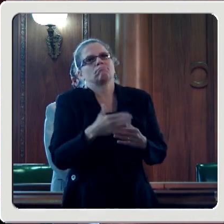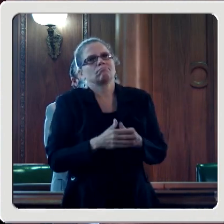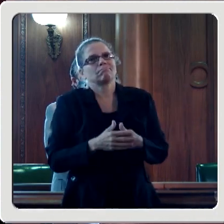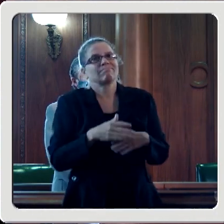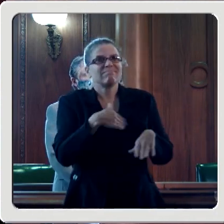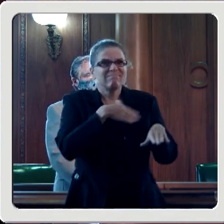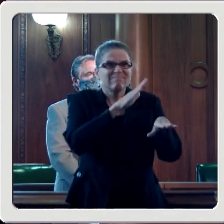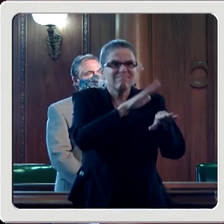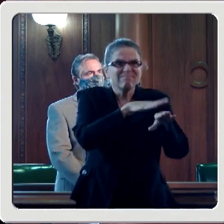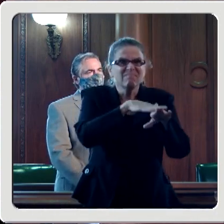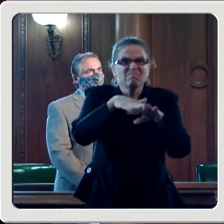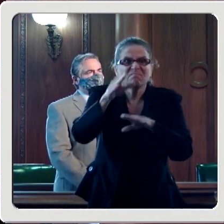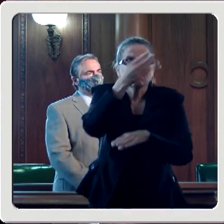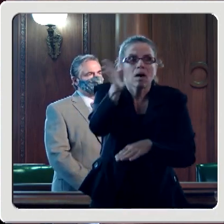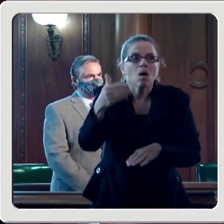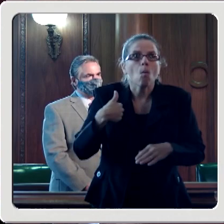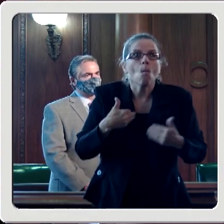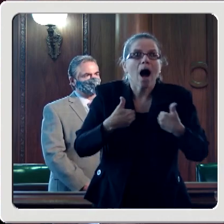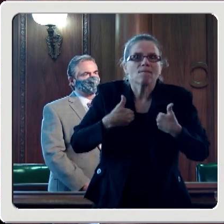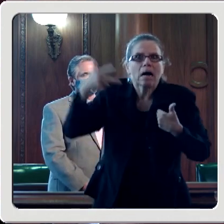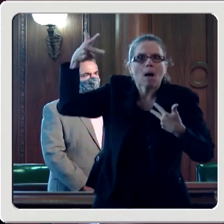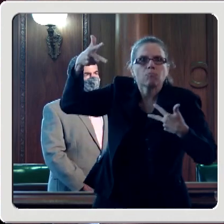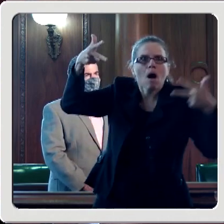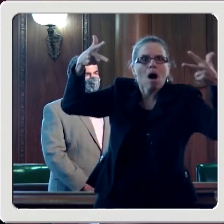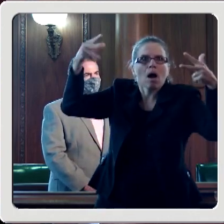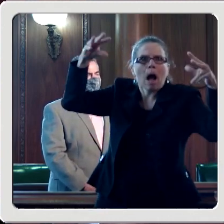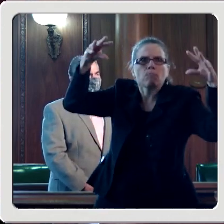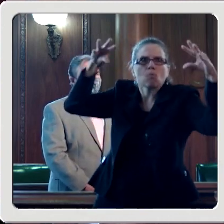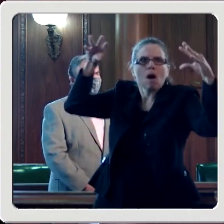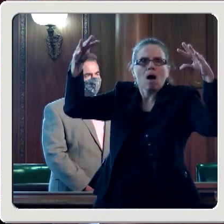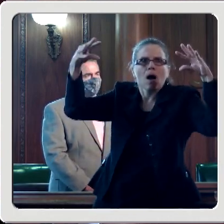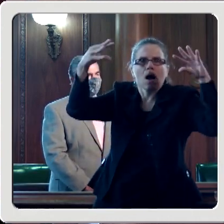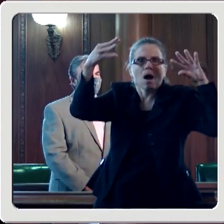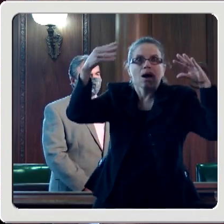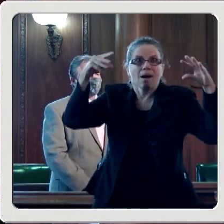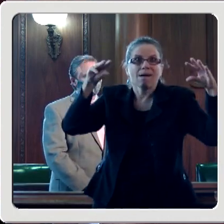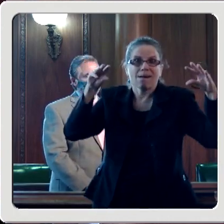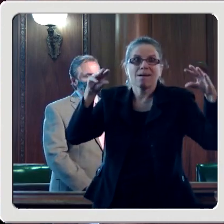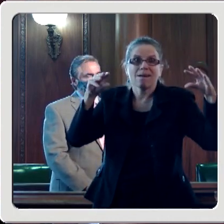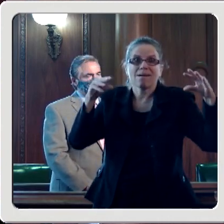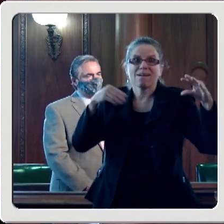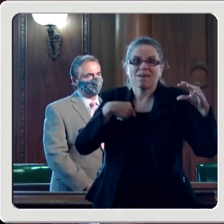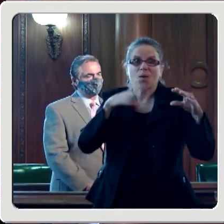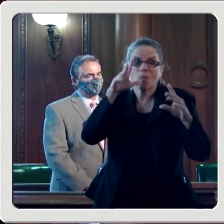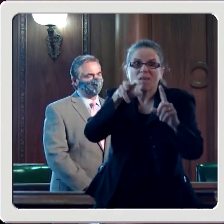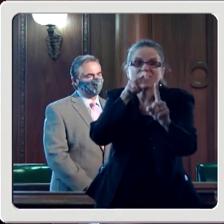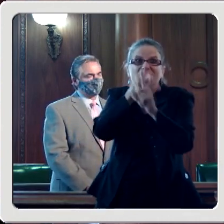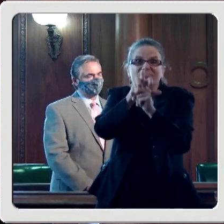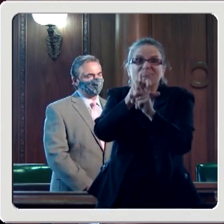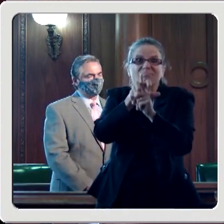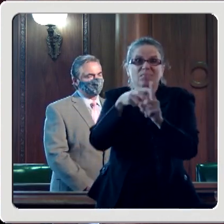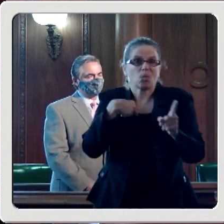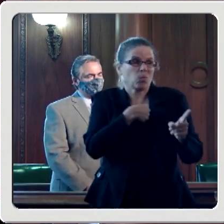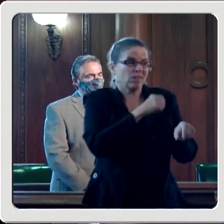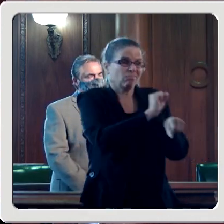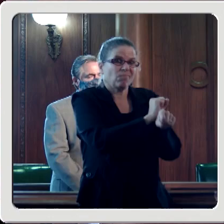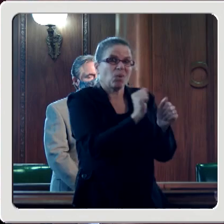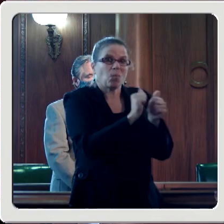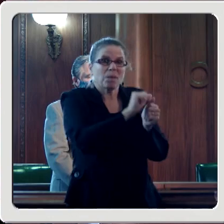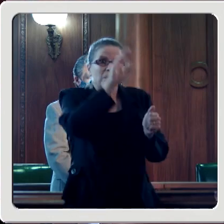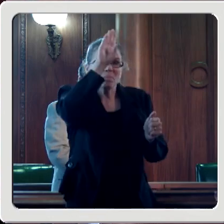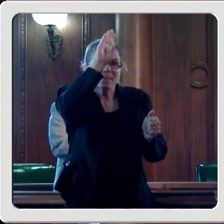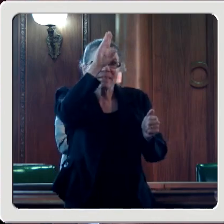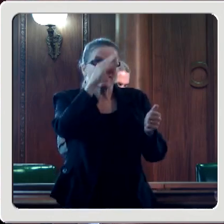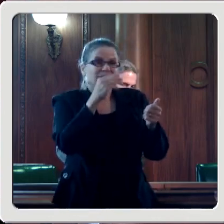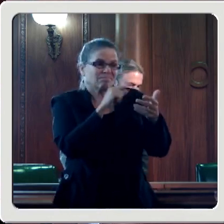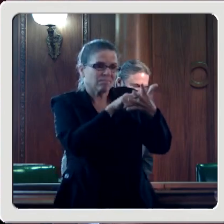that area, so we're hopeful that we pick something up. So we will be working with the police department and reviewing that footage. Thank you